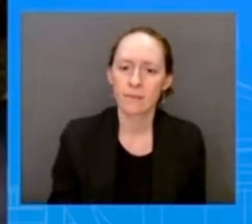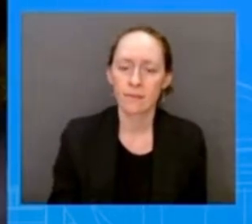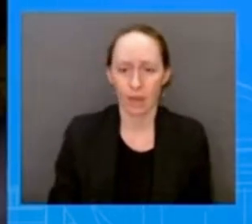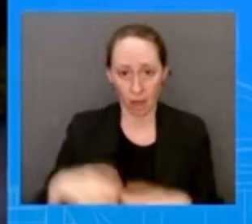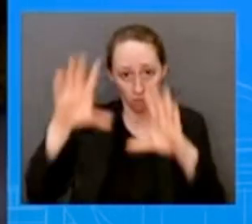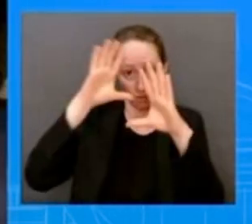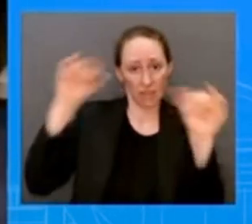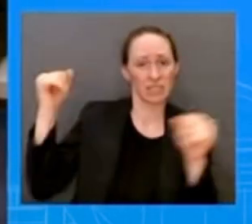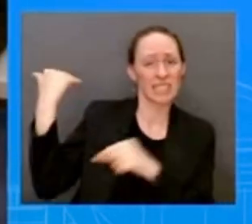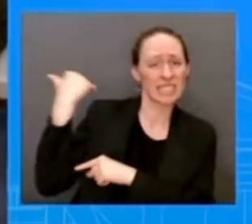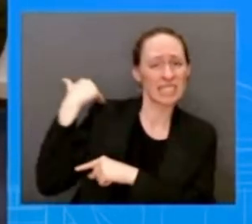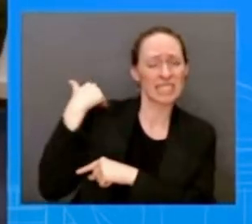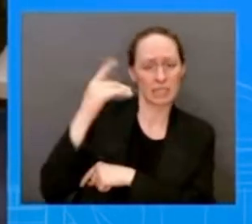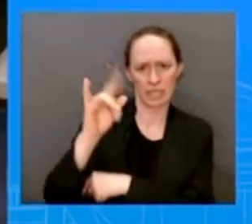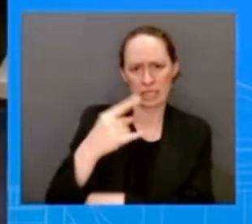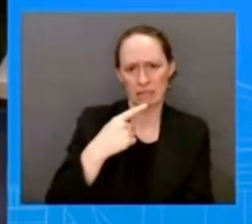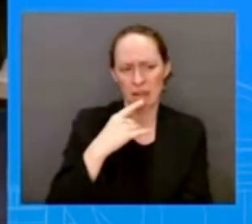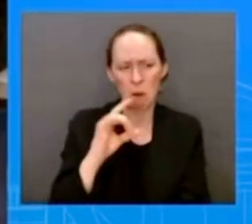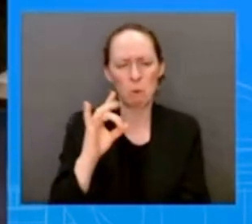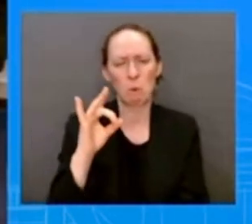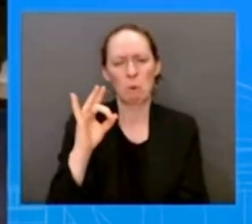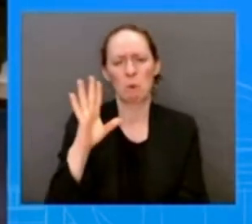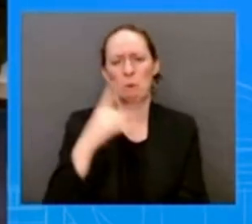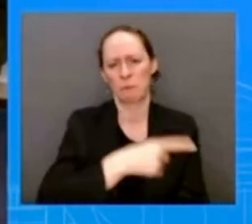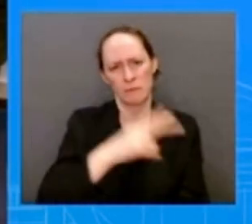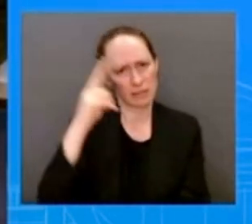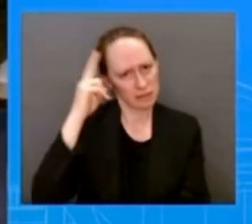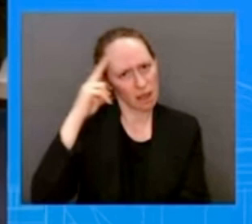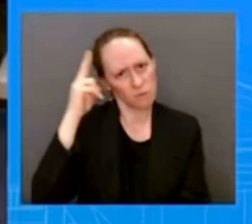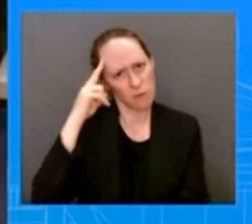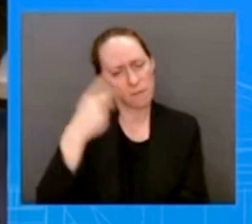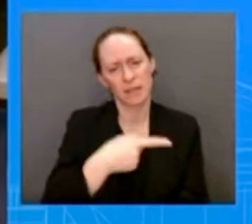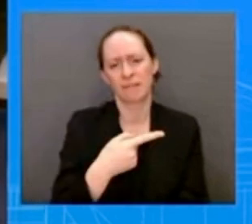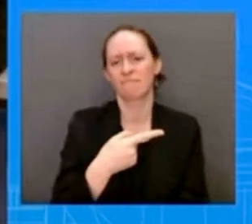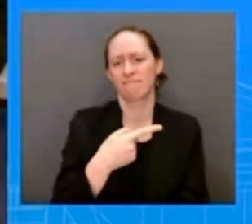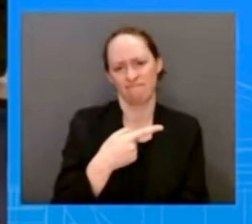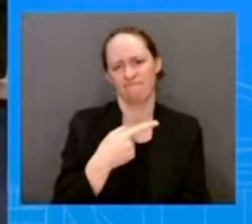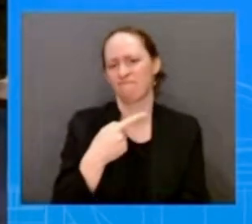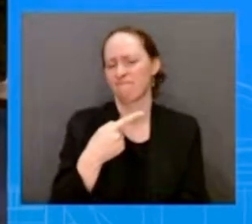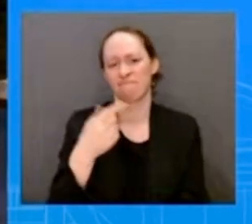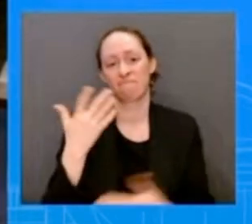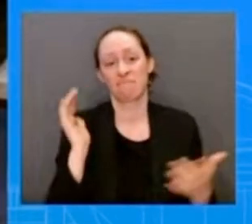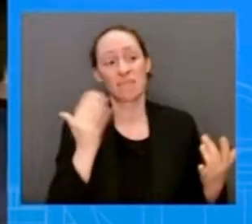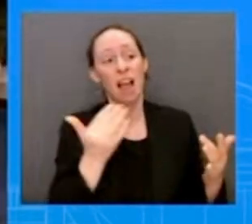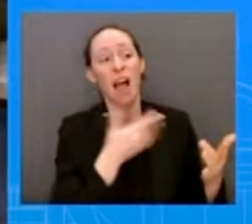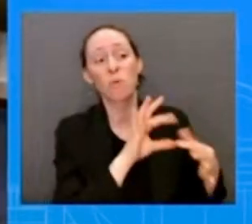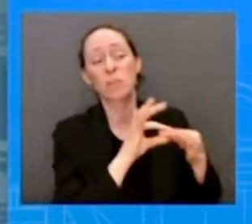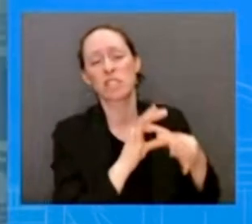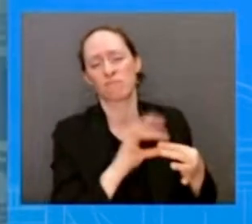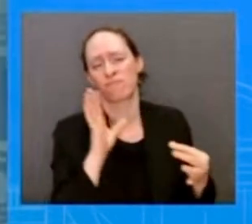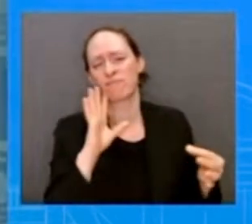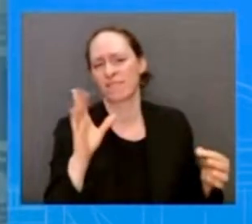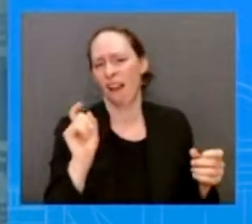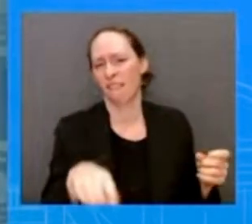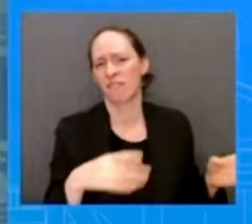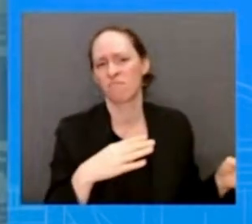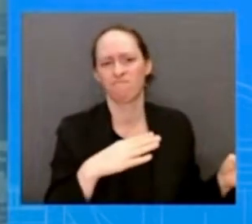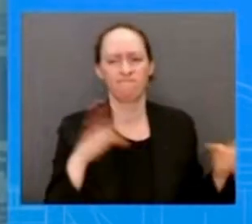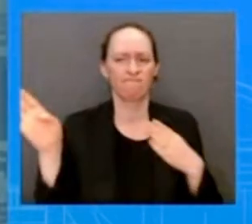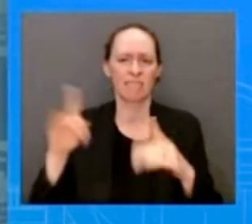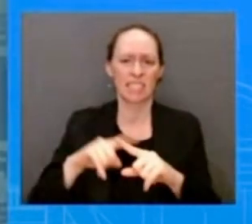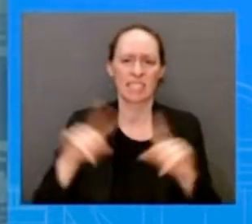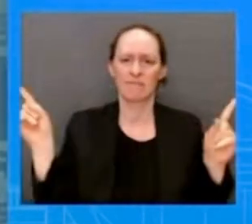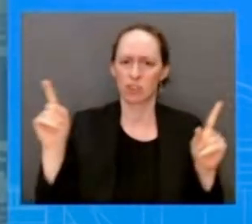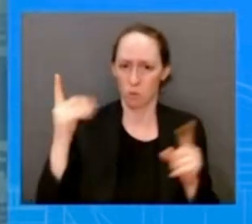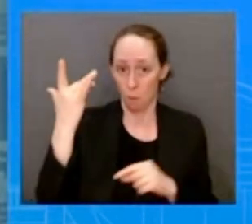announced it would cut production. Is it fair to say now, this many months later, that that's not going to happen? I addressed this the other day when I was at the